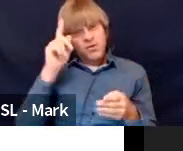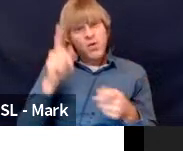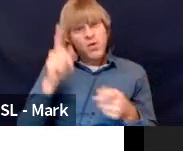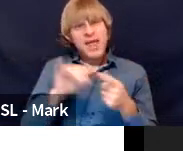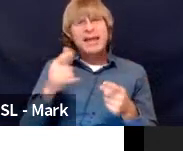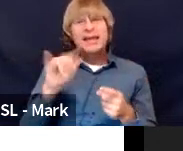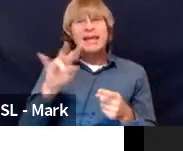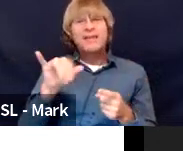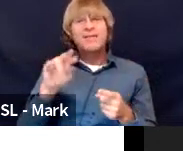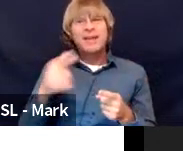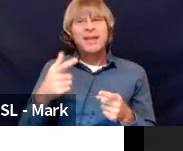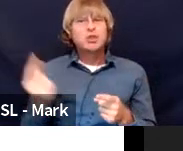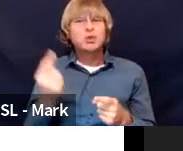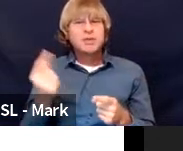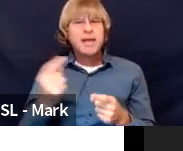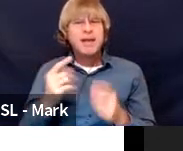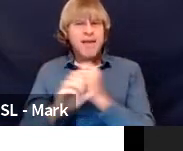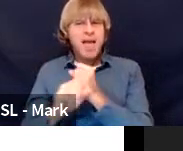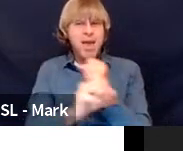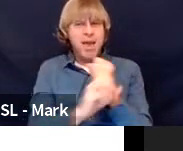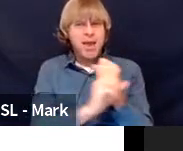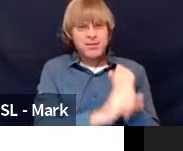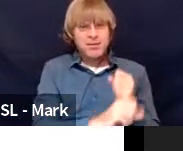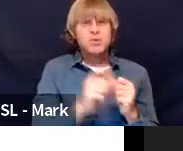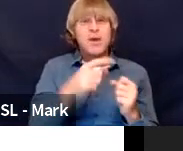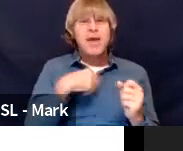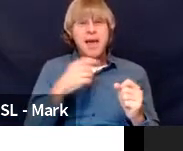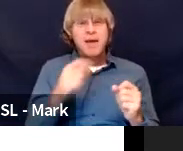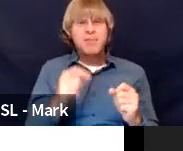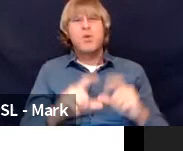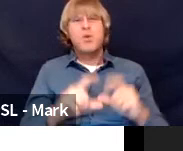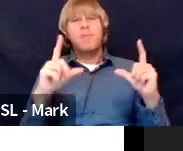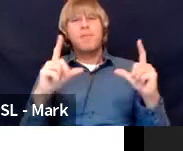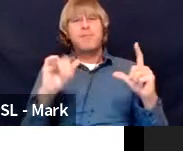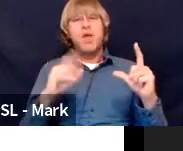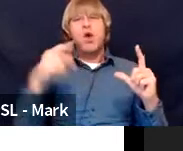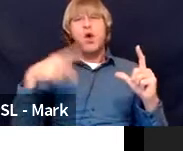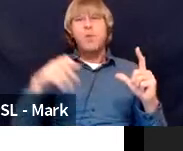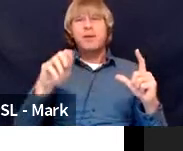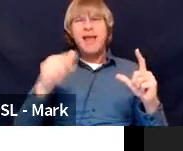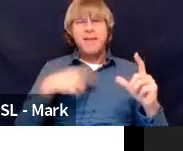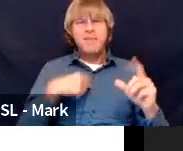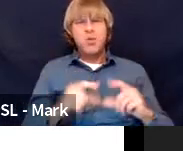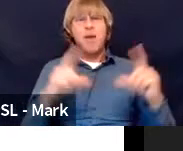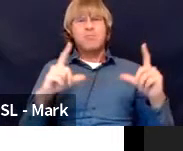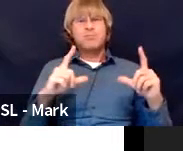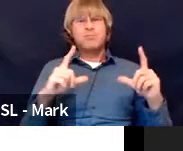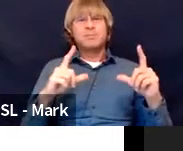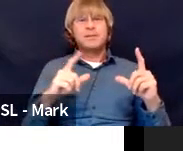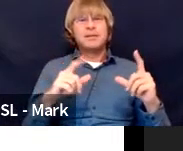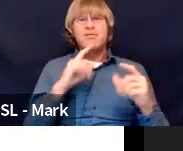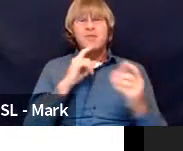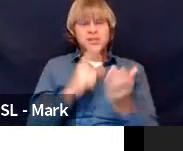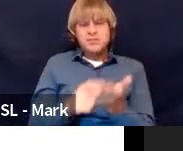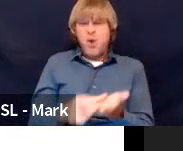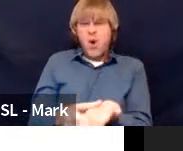Tuesday campaign. So I blew it up. The hope tags themselves are no bigger than the palm of your